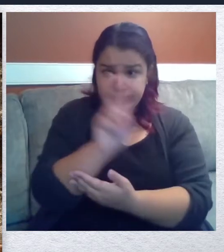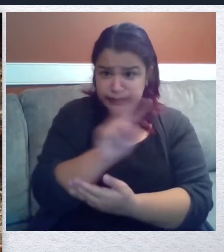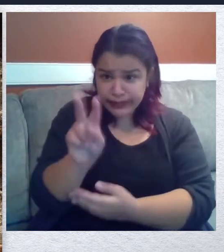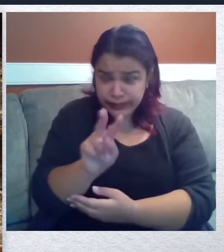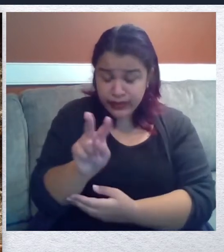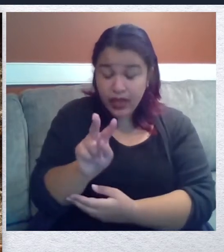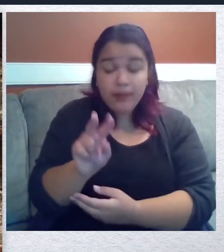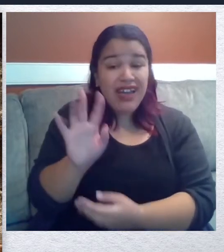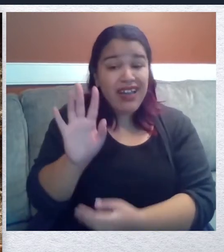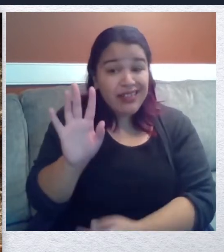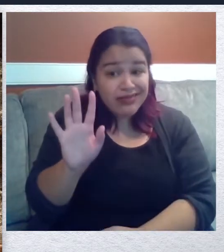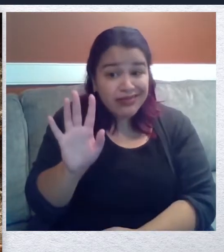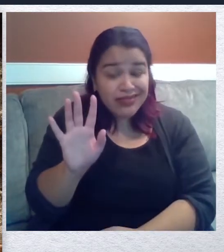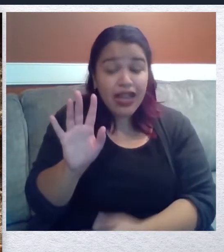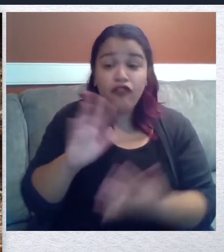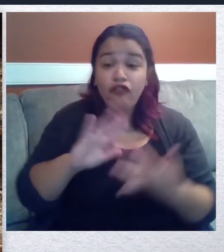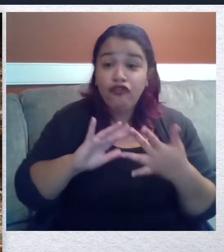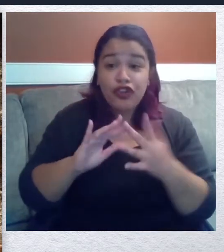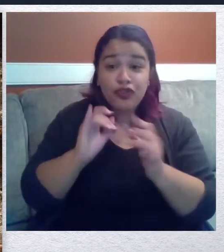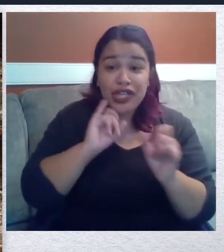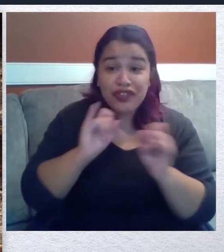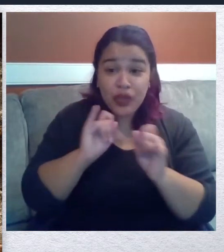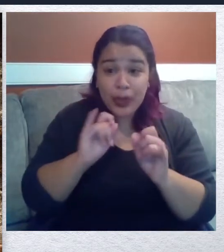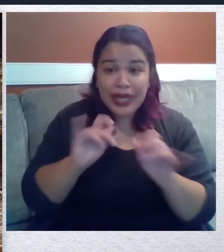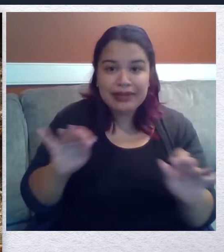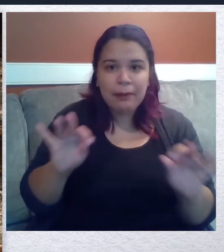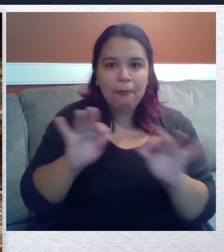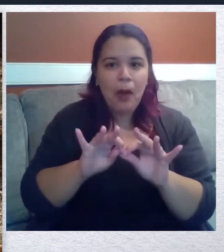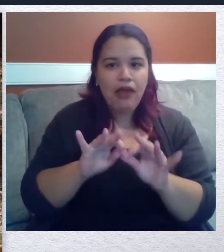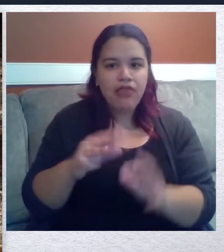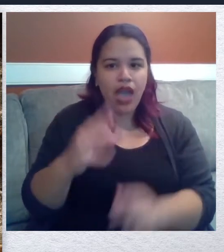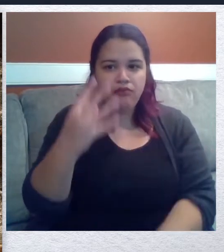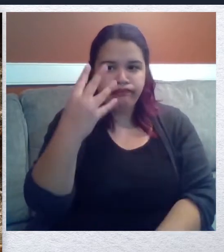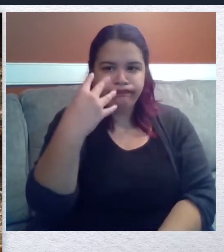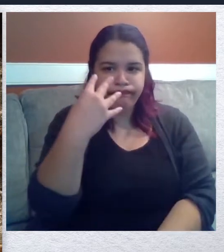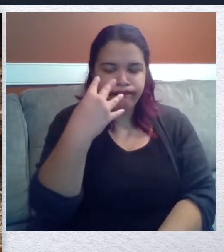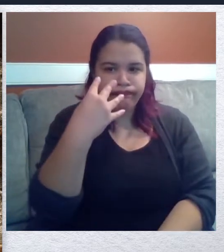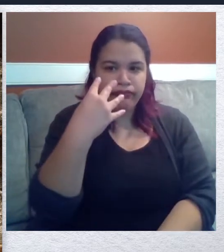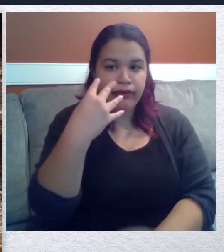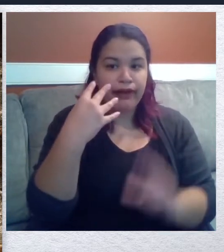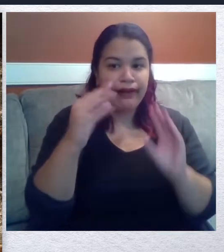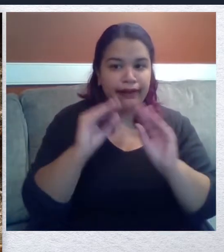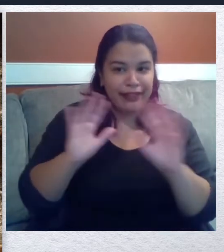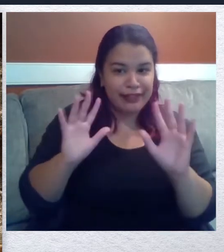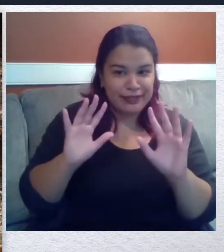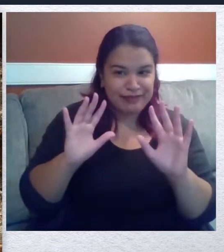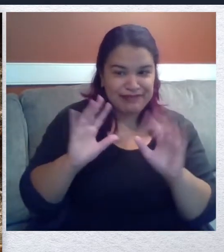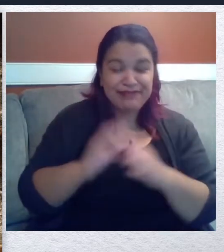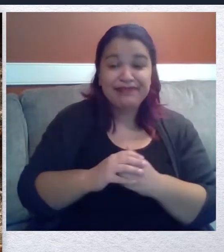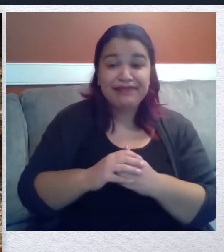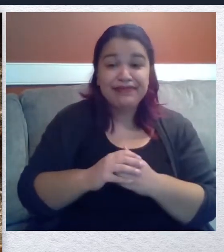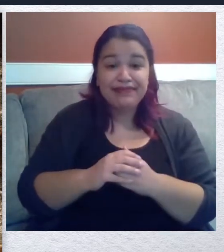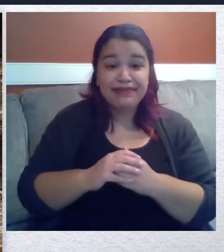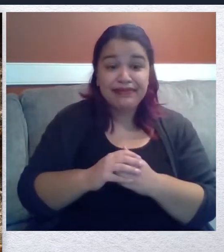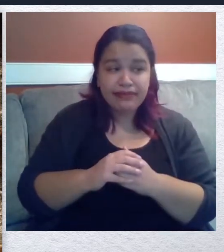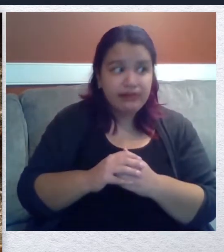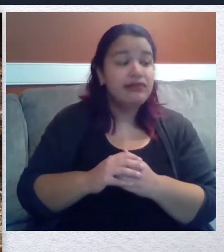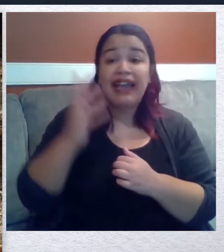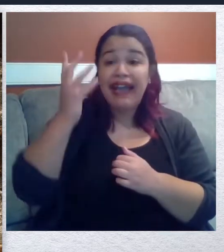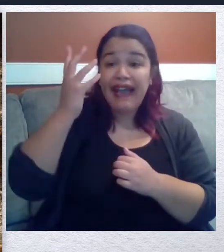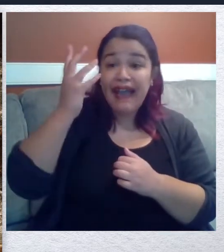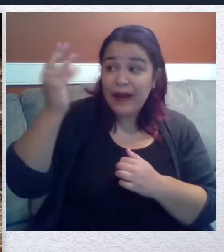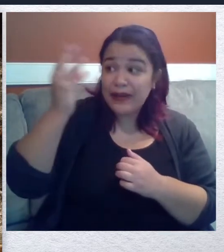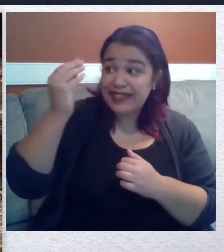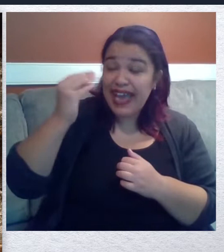we want the screen to be able to see us. Natural lighting is best, but on days when it